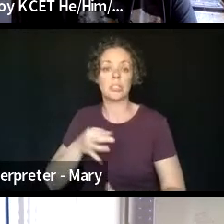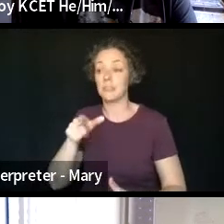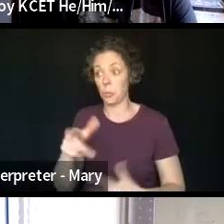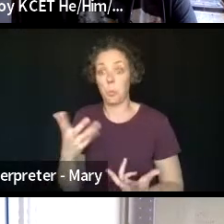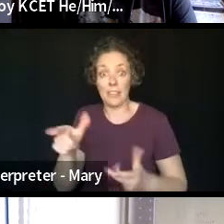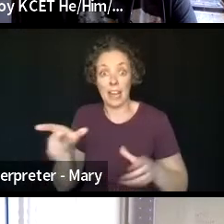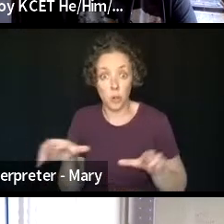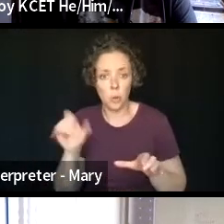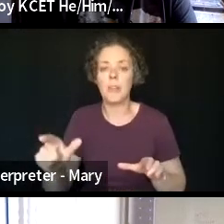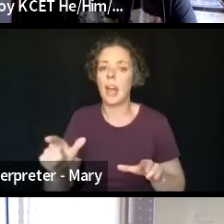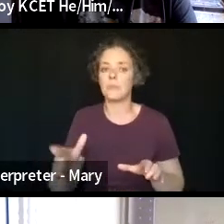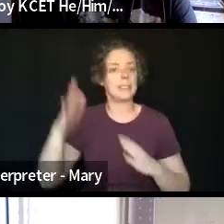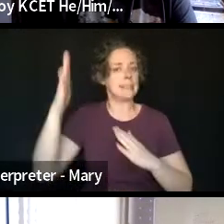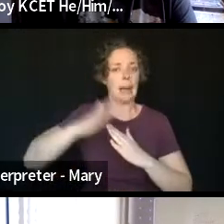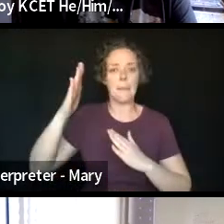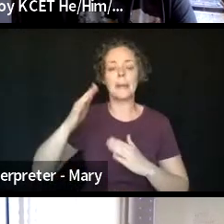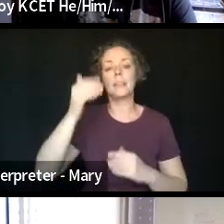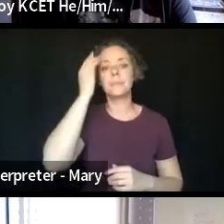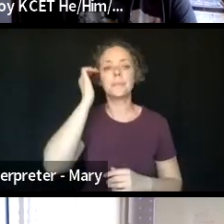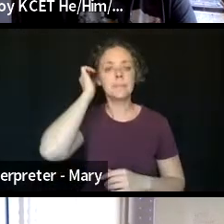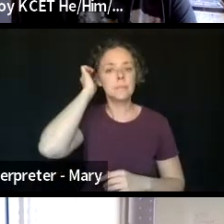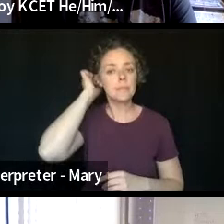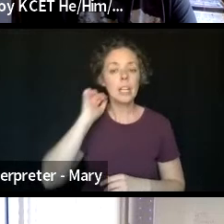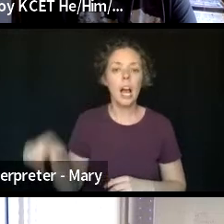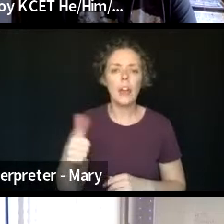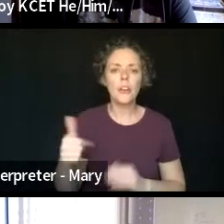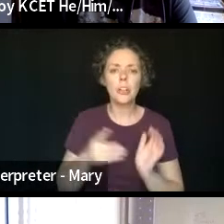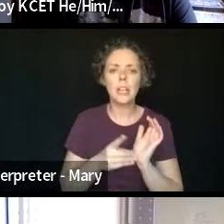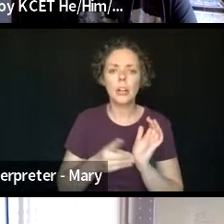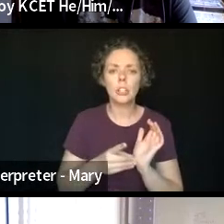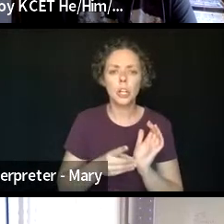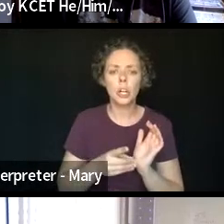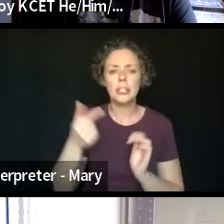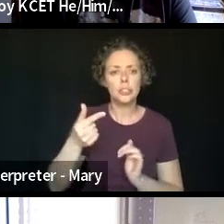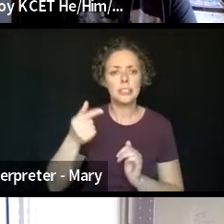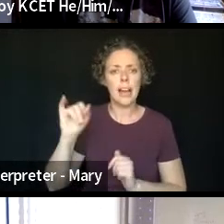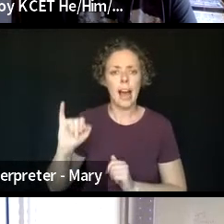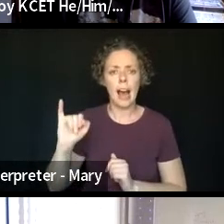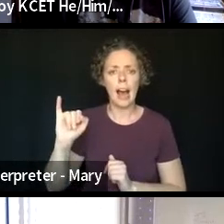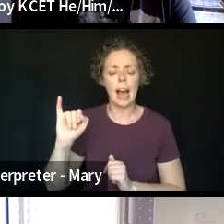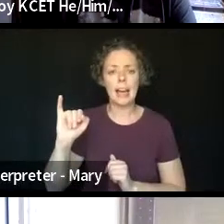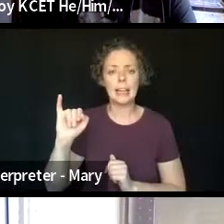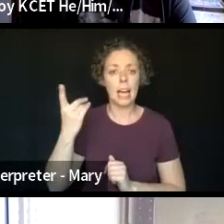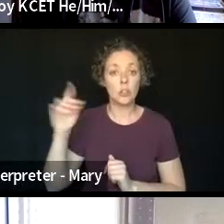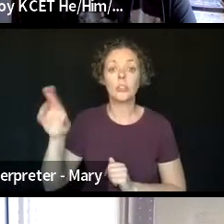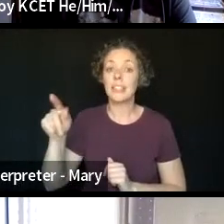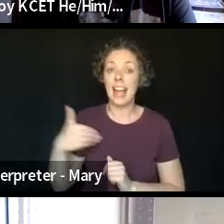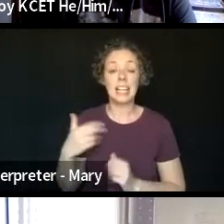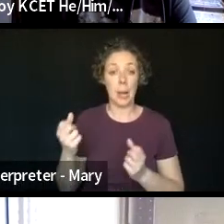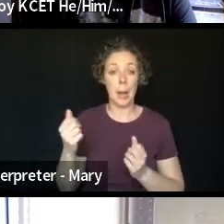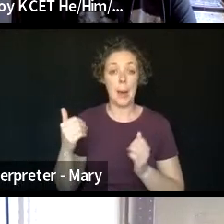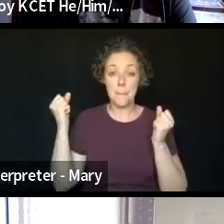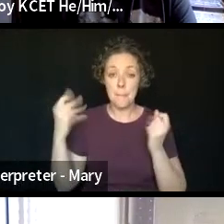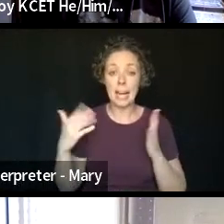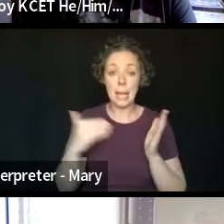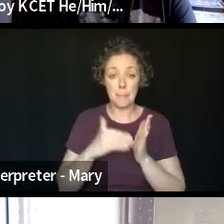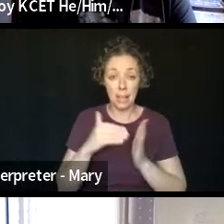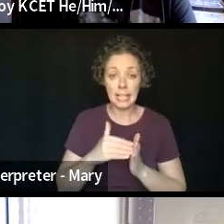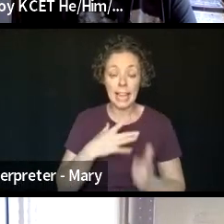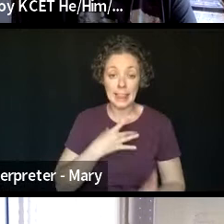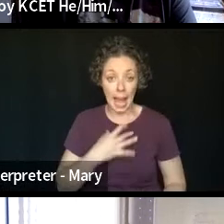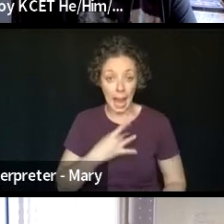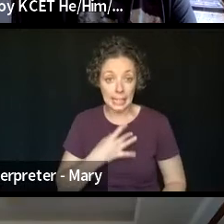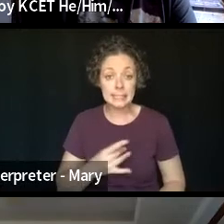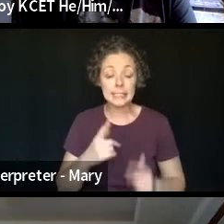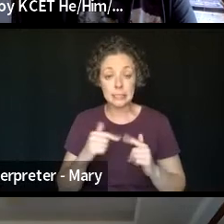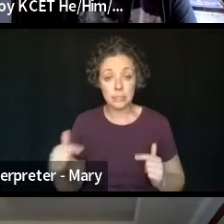Dr. Carlton happens to be a GI doc that has millions of likes, and again through monkeypox, through other things,